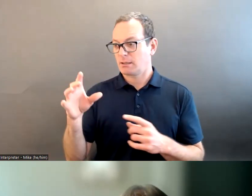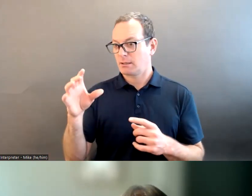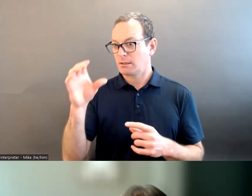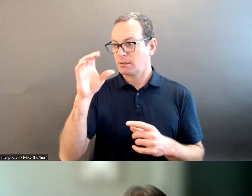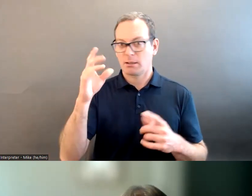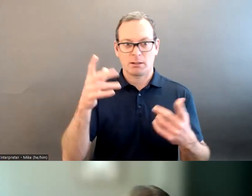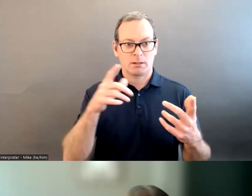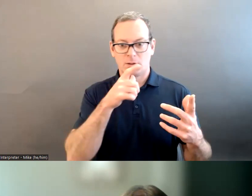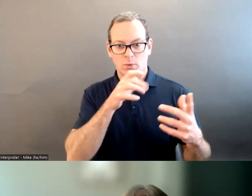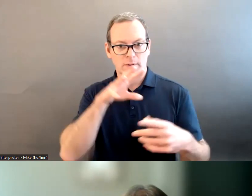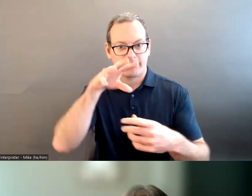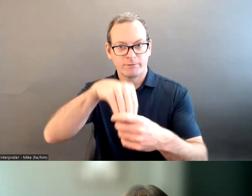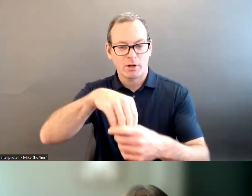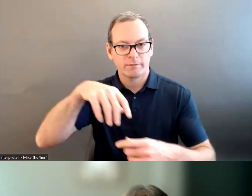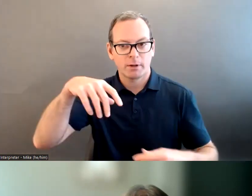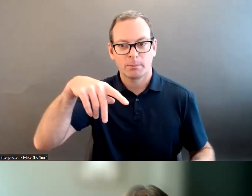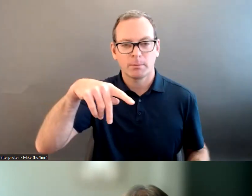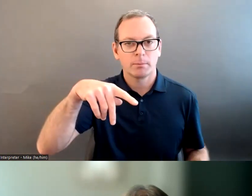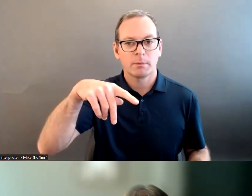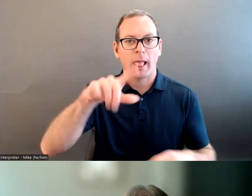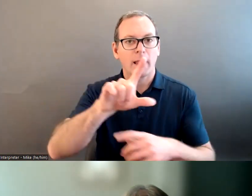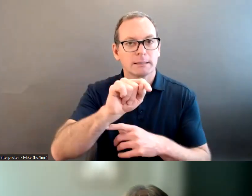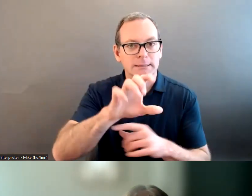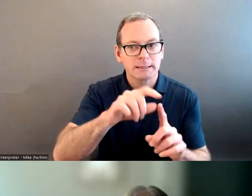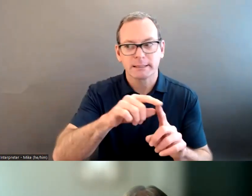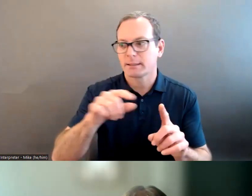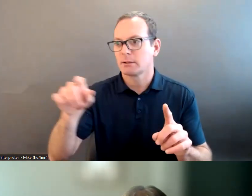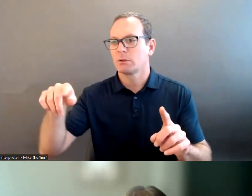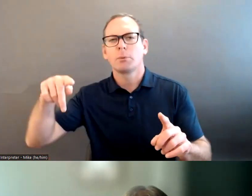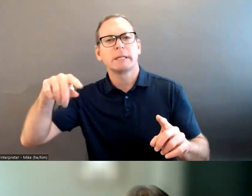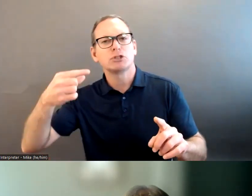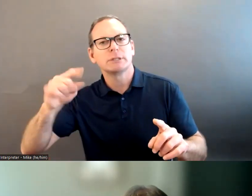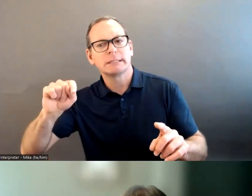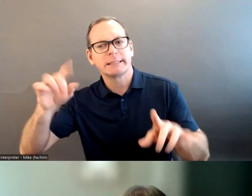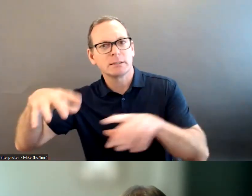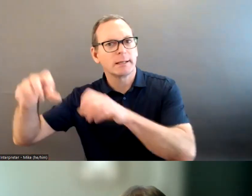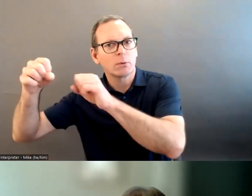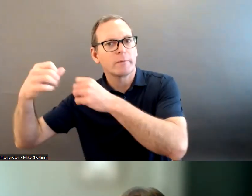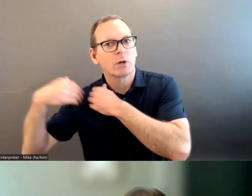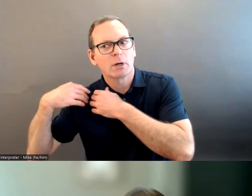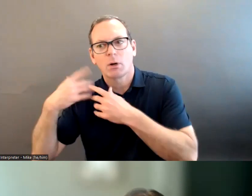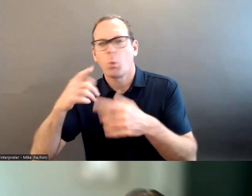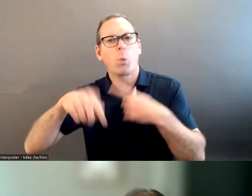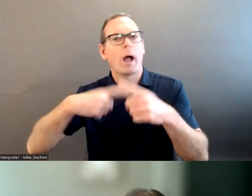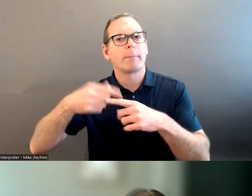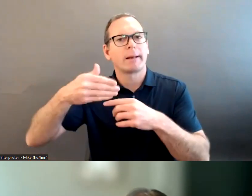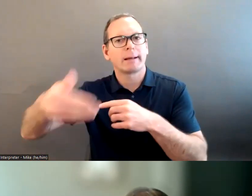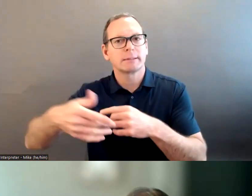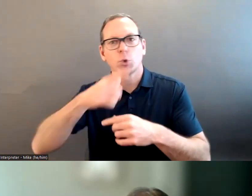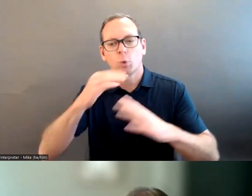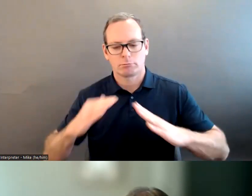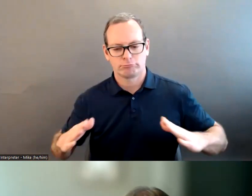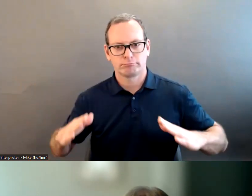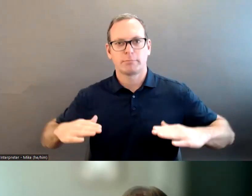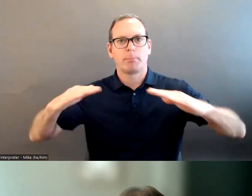PGT take over? Do we have to go to court? What happens? So the hierarchy that has been put up